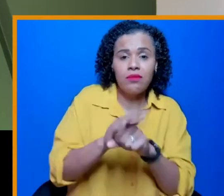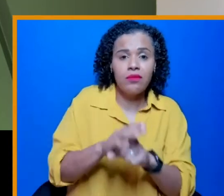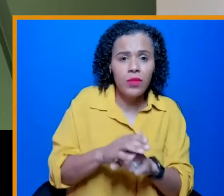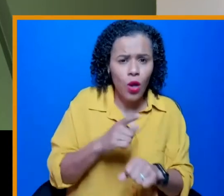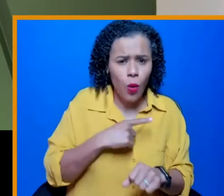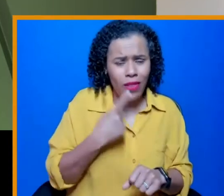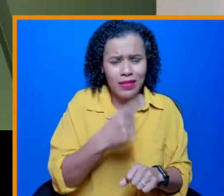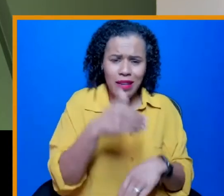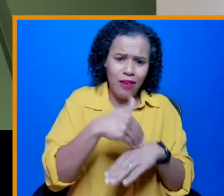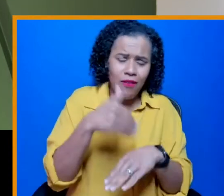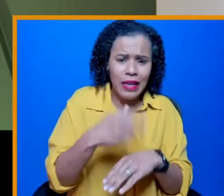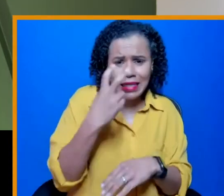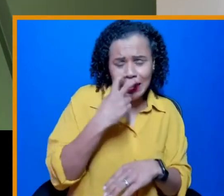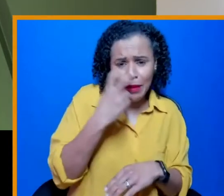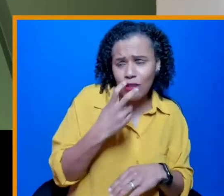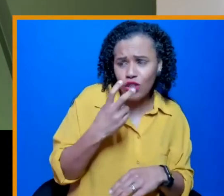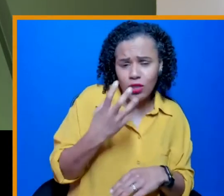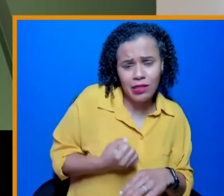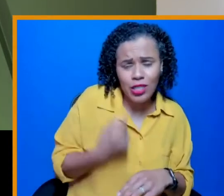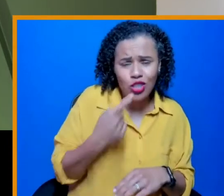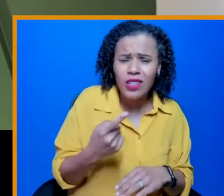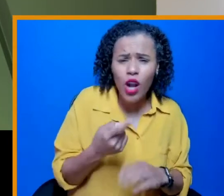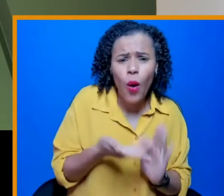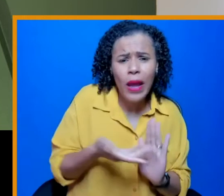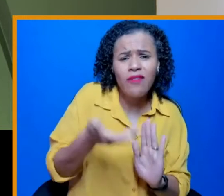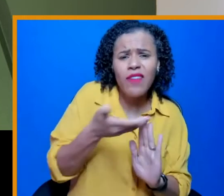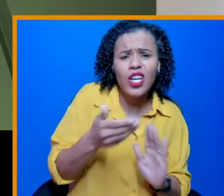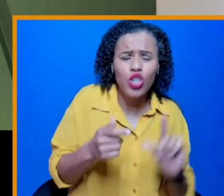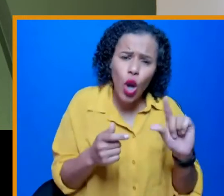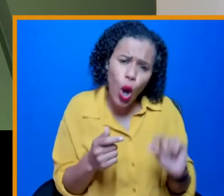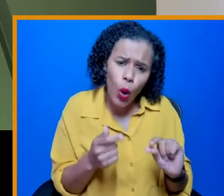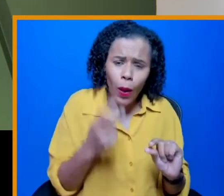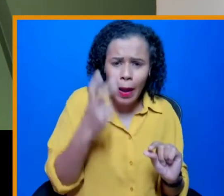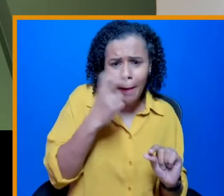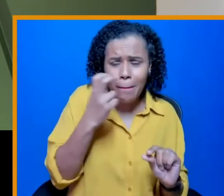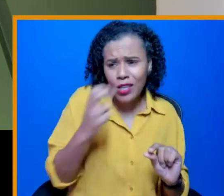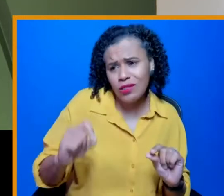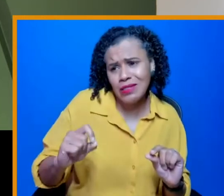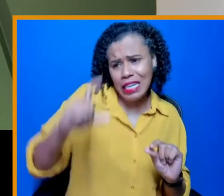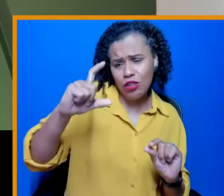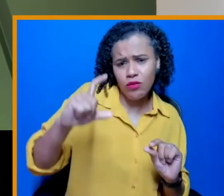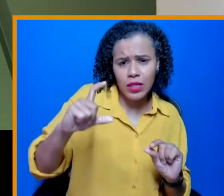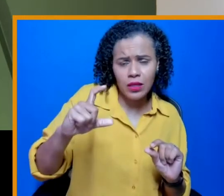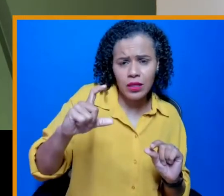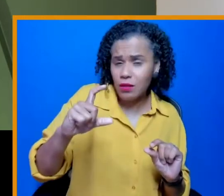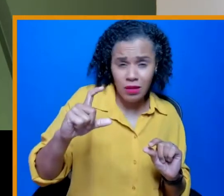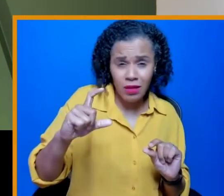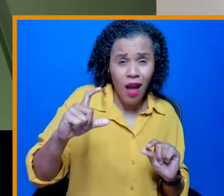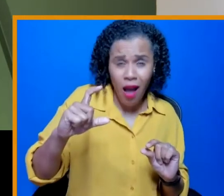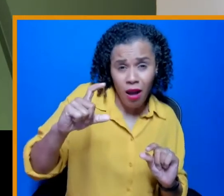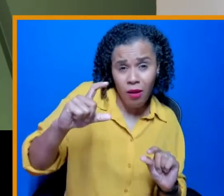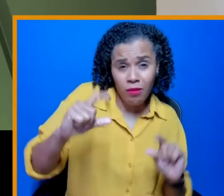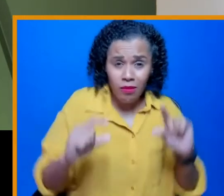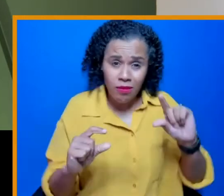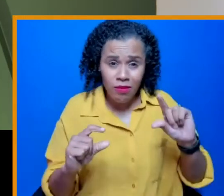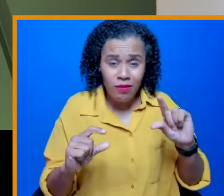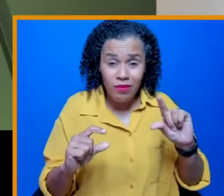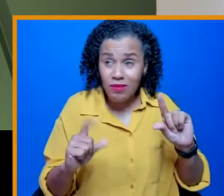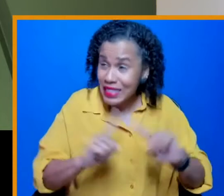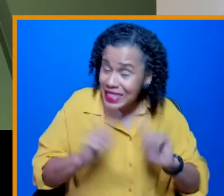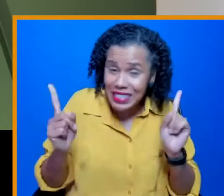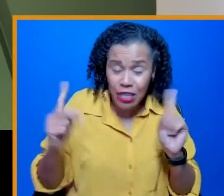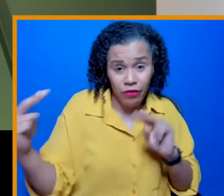pensioners because inflation would be low and the pensions increase would be high. It's the other way around. They also need to